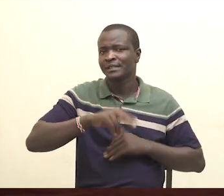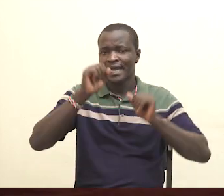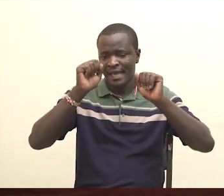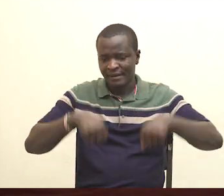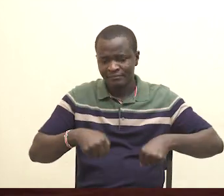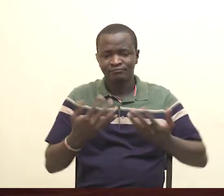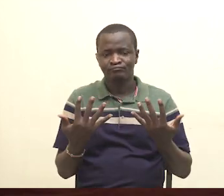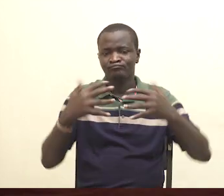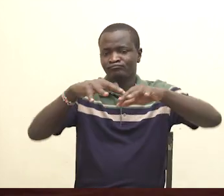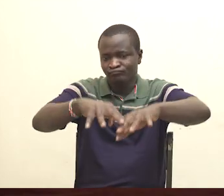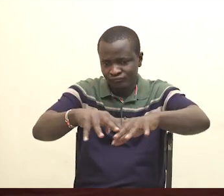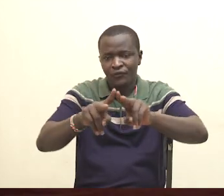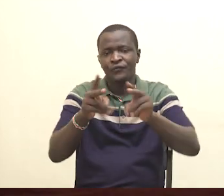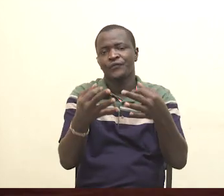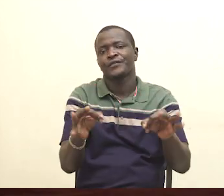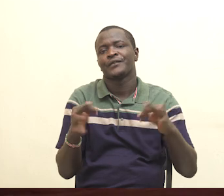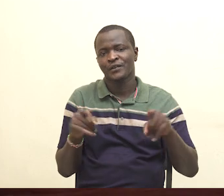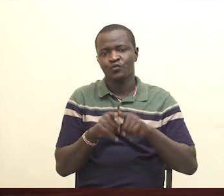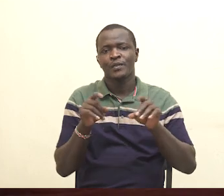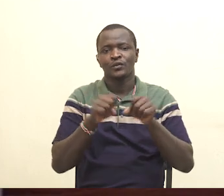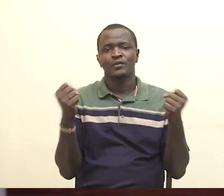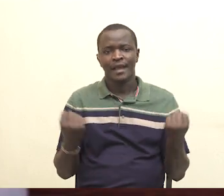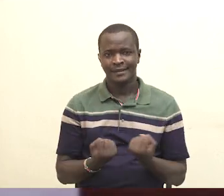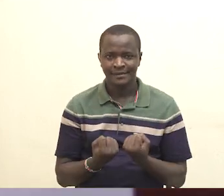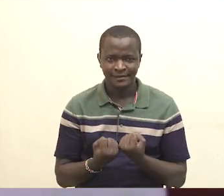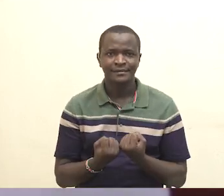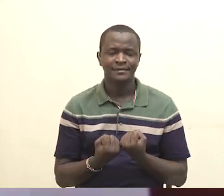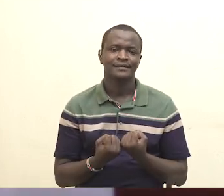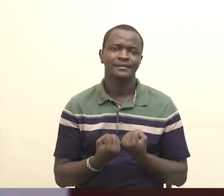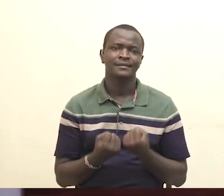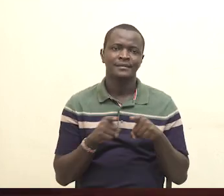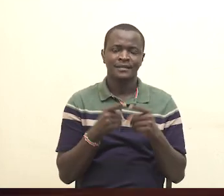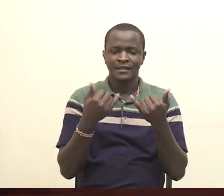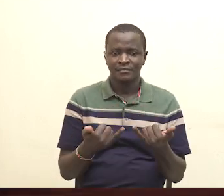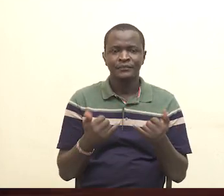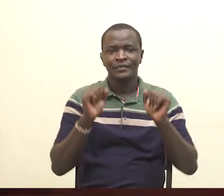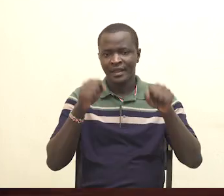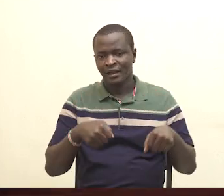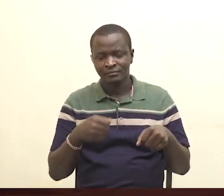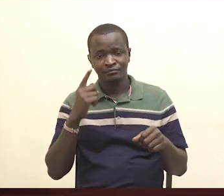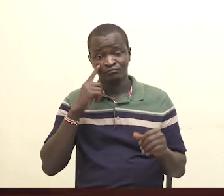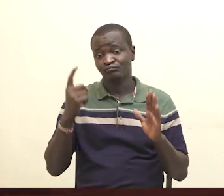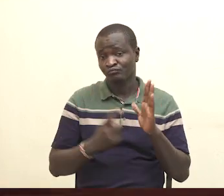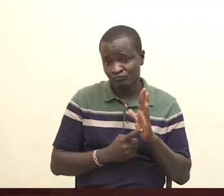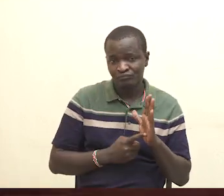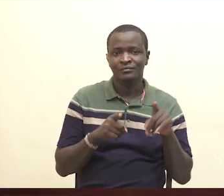can mingle freely, very freely with the society. We are now recognized as part